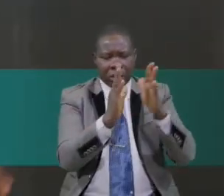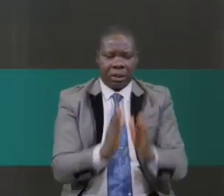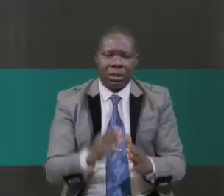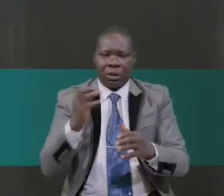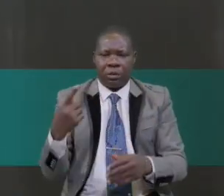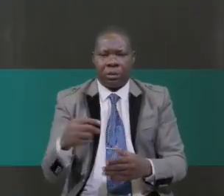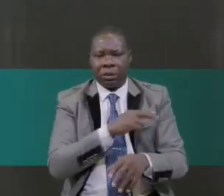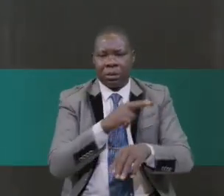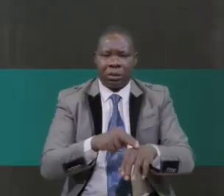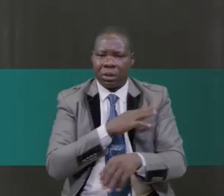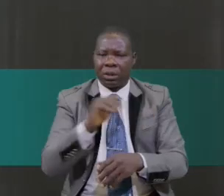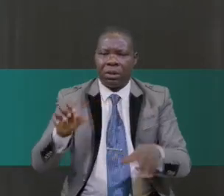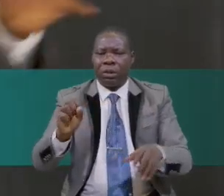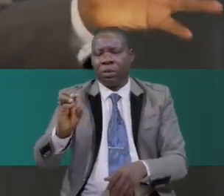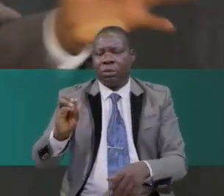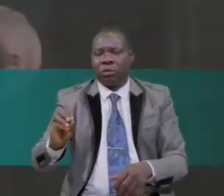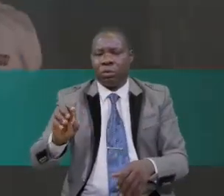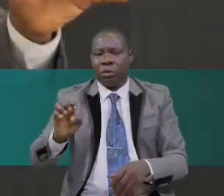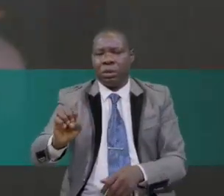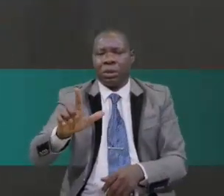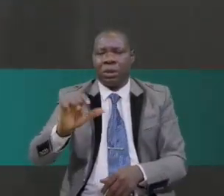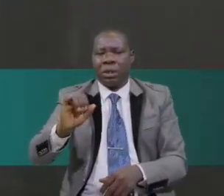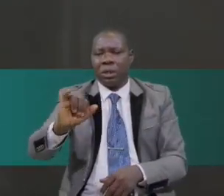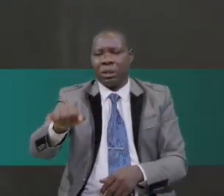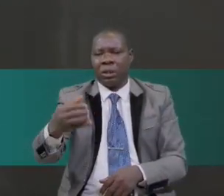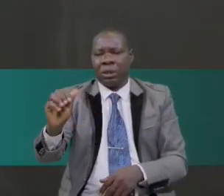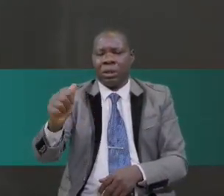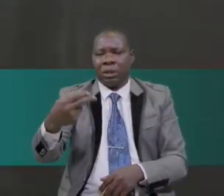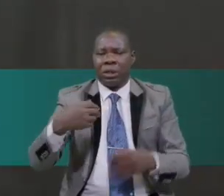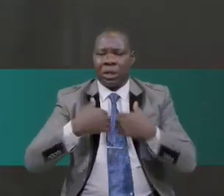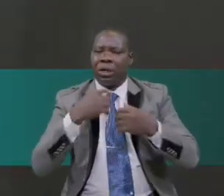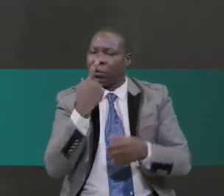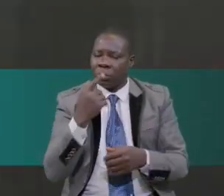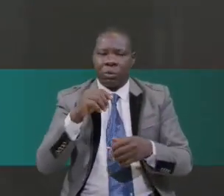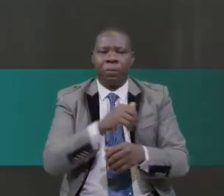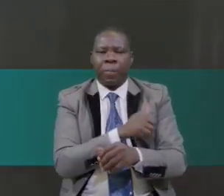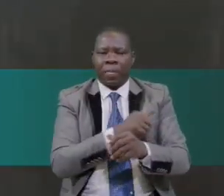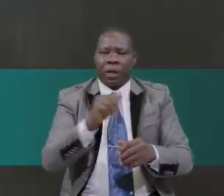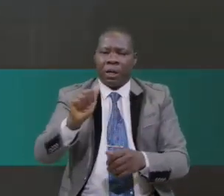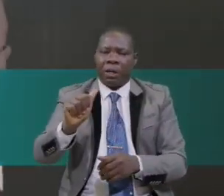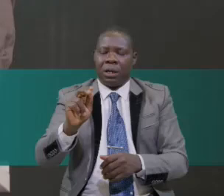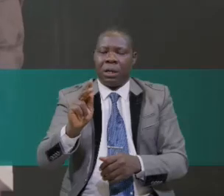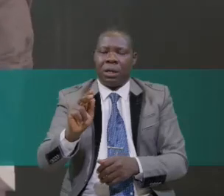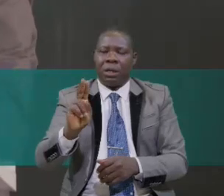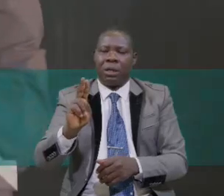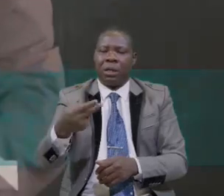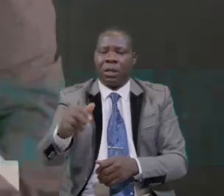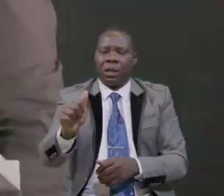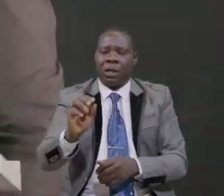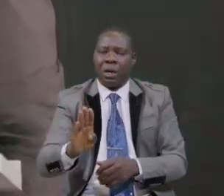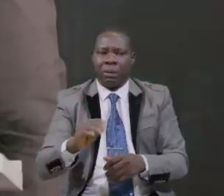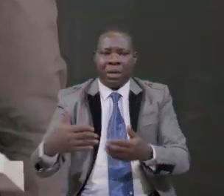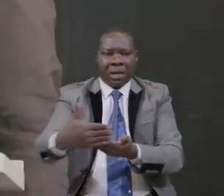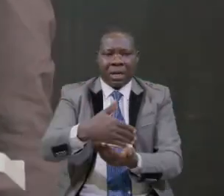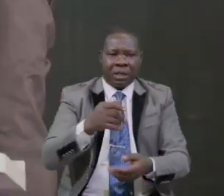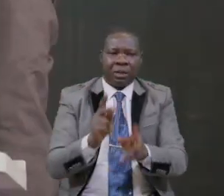had told Ahab, and he said, gather all the people together. And as you gather them together, call all